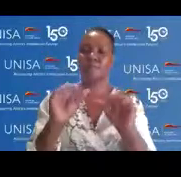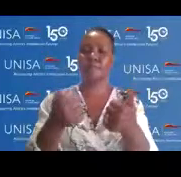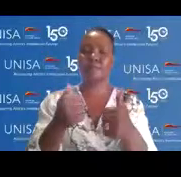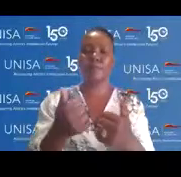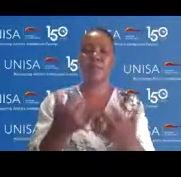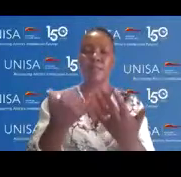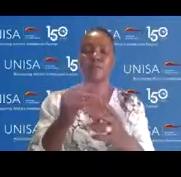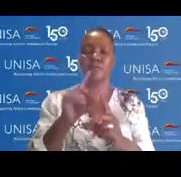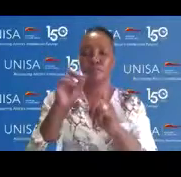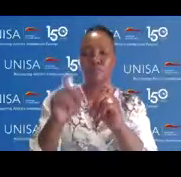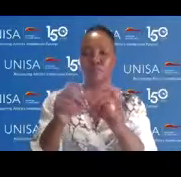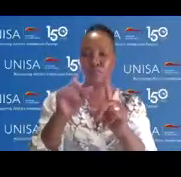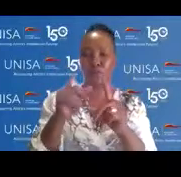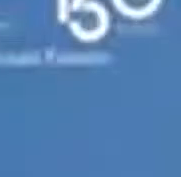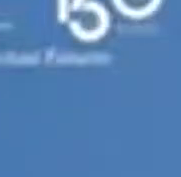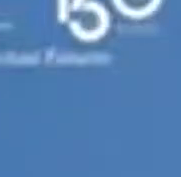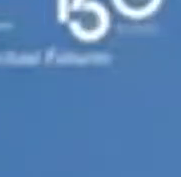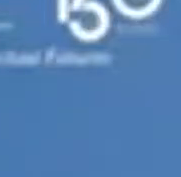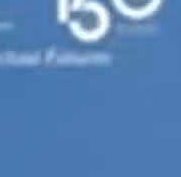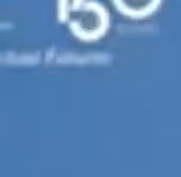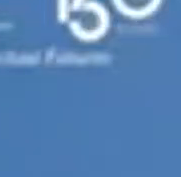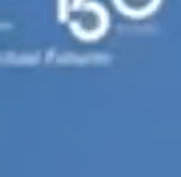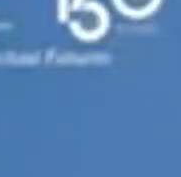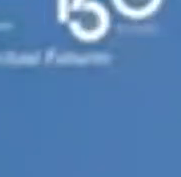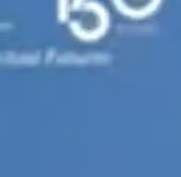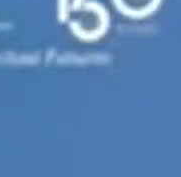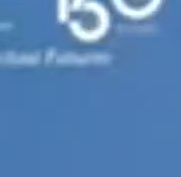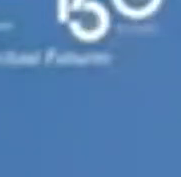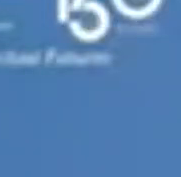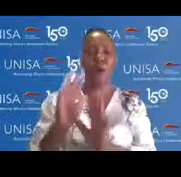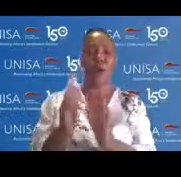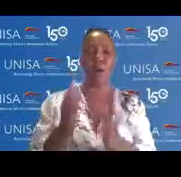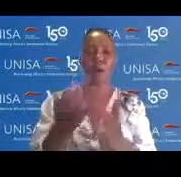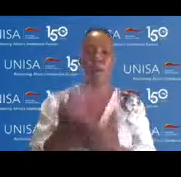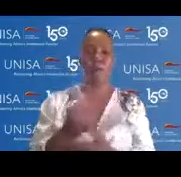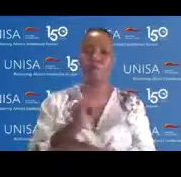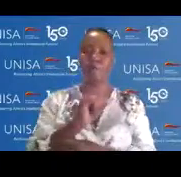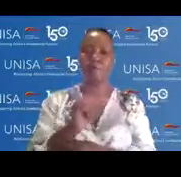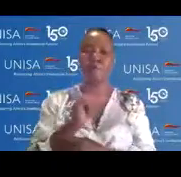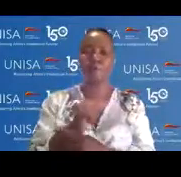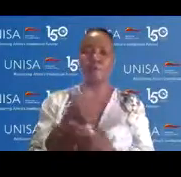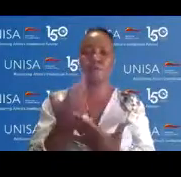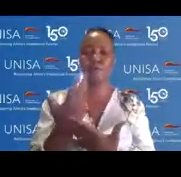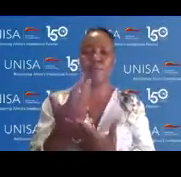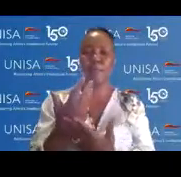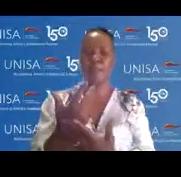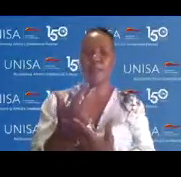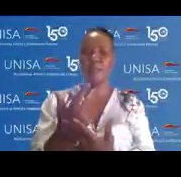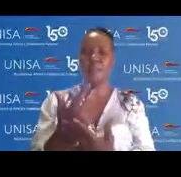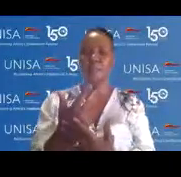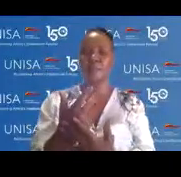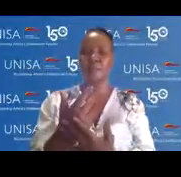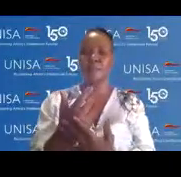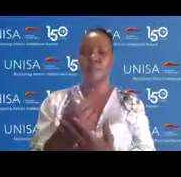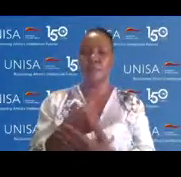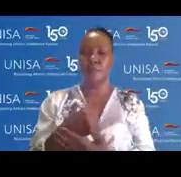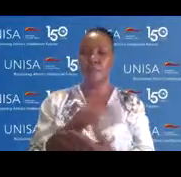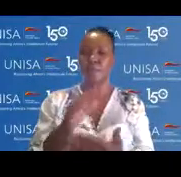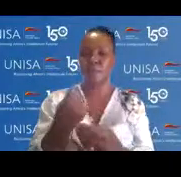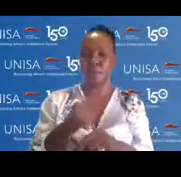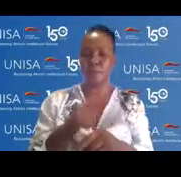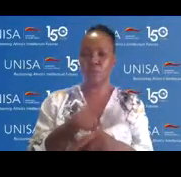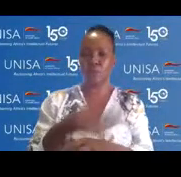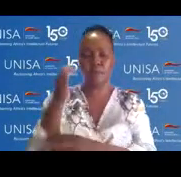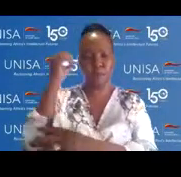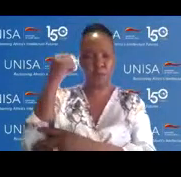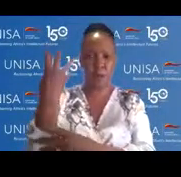now. How do I know what model of phone do I have? Okay, because sometimes, let's be honest, we're going to forget at some point in our lives. So